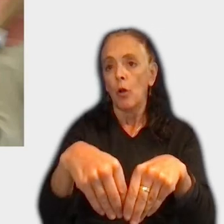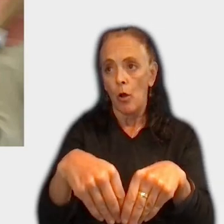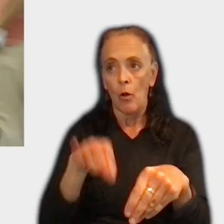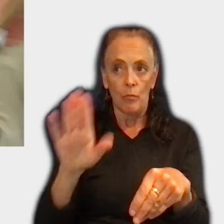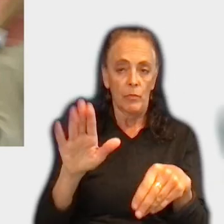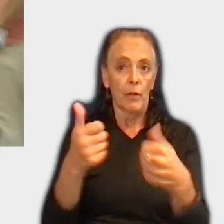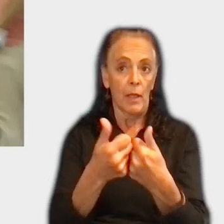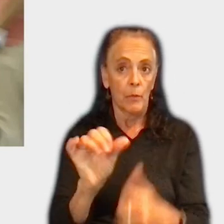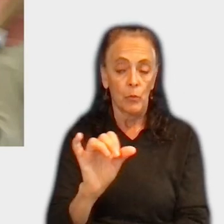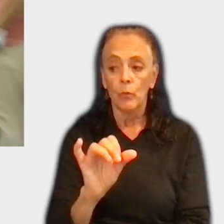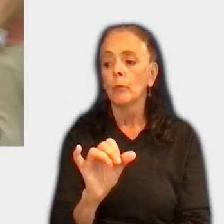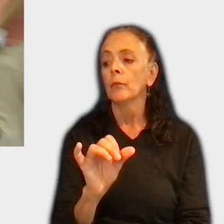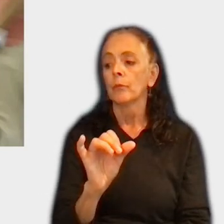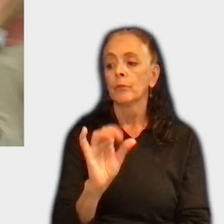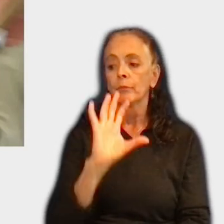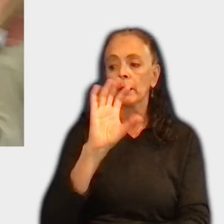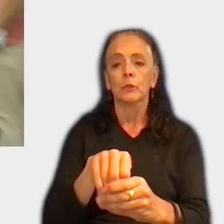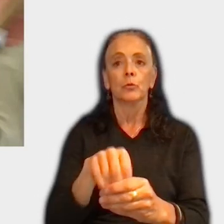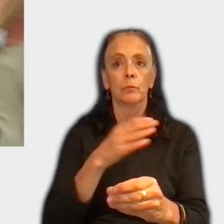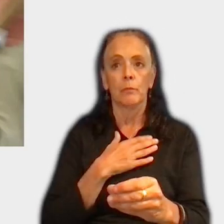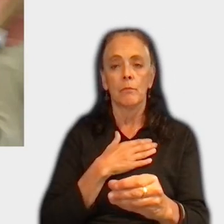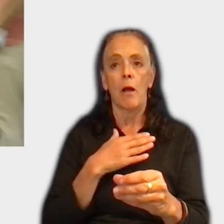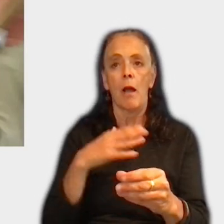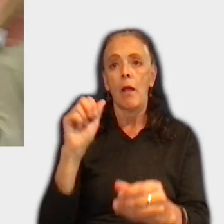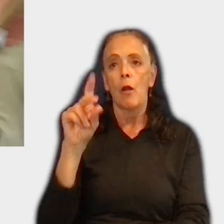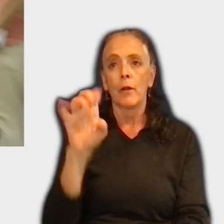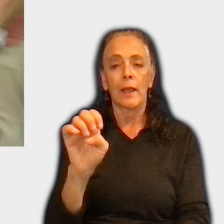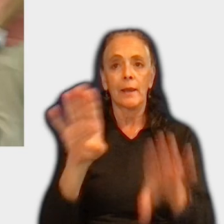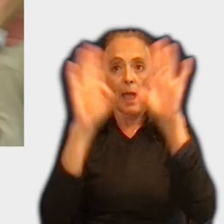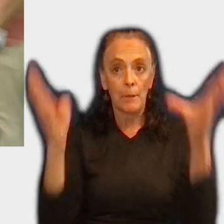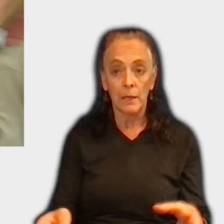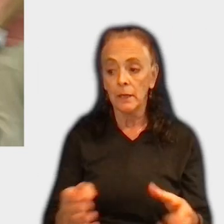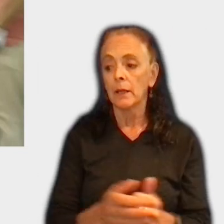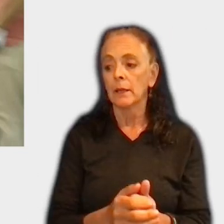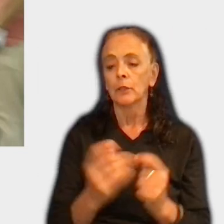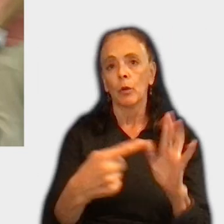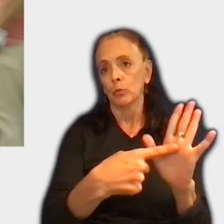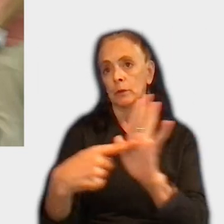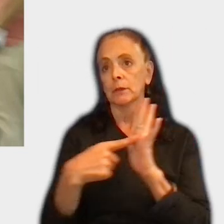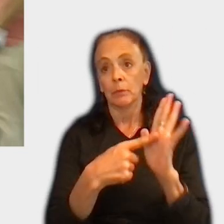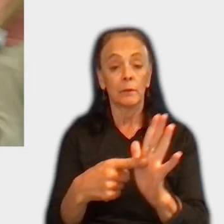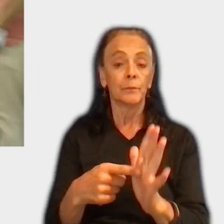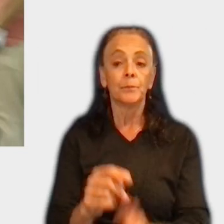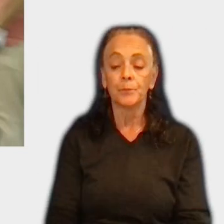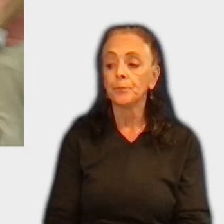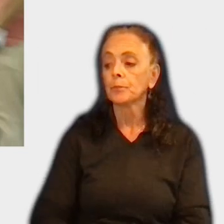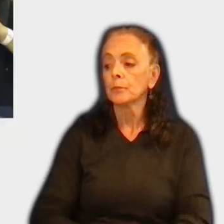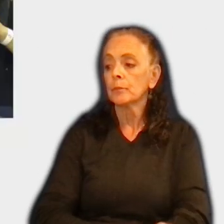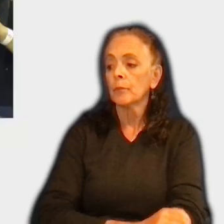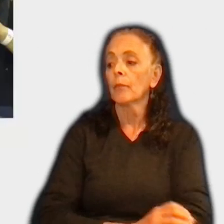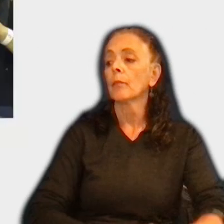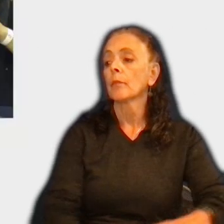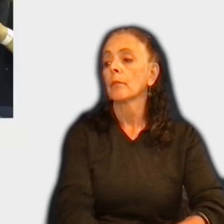their games into uh into my arcade cabinet and i tried to exhibit in in in the exhibition like this one